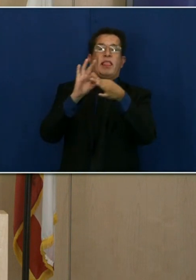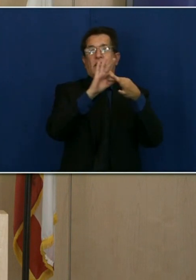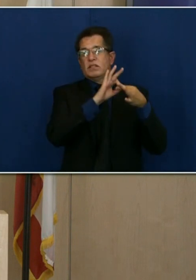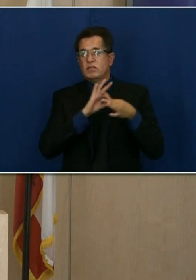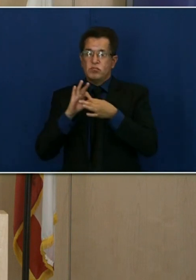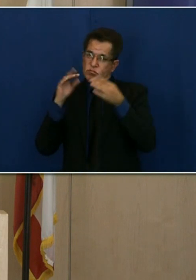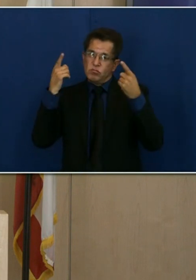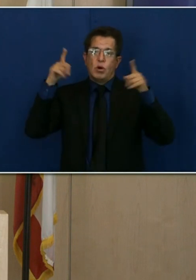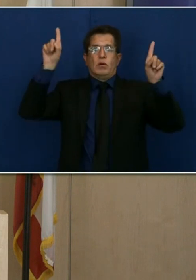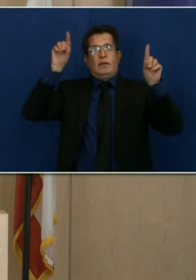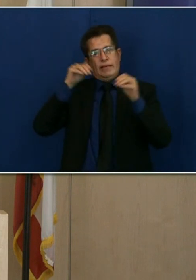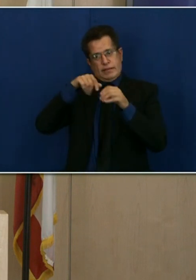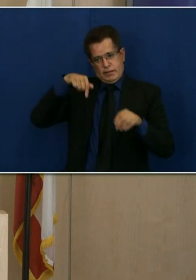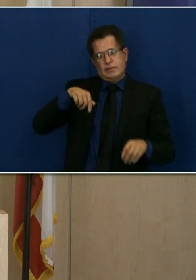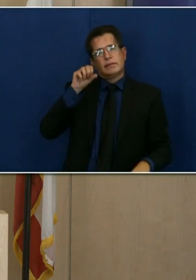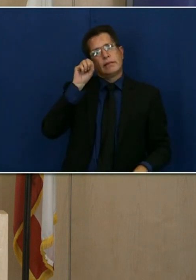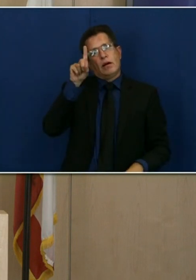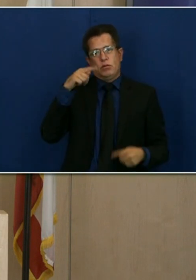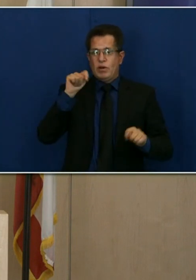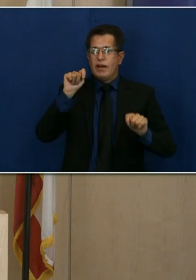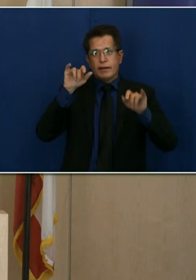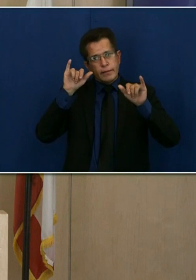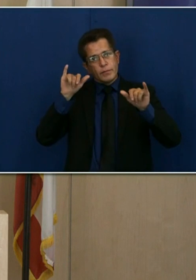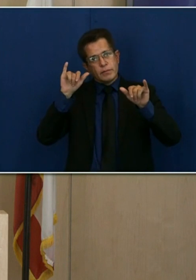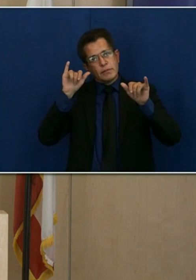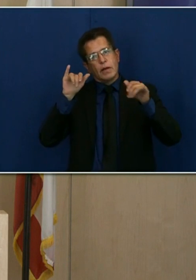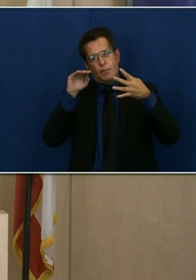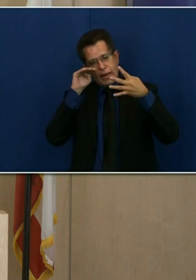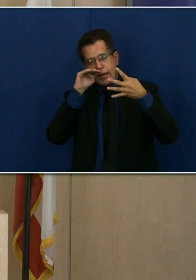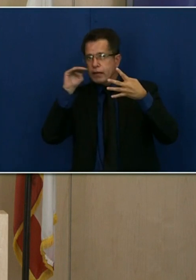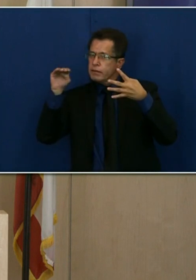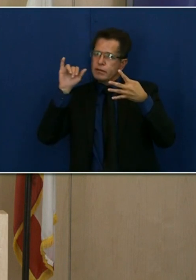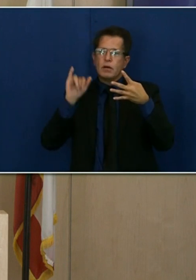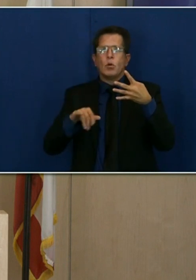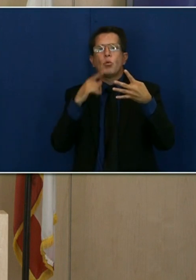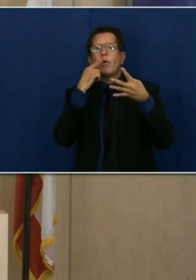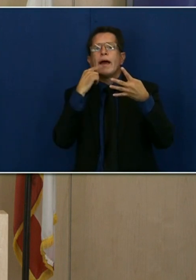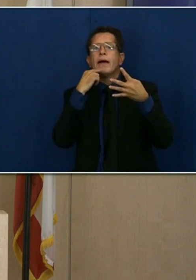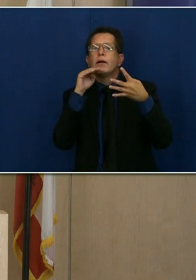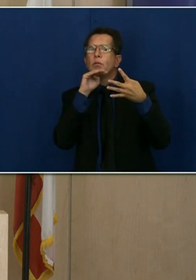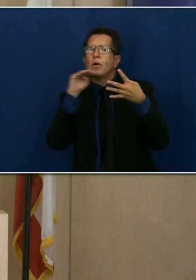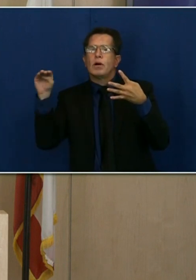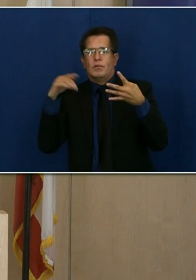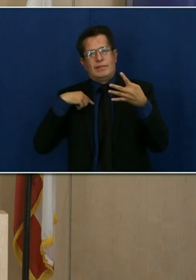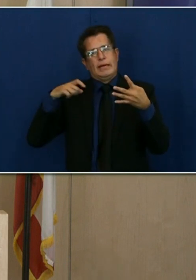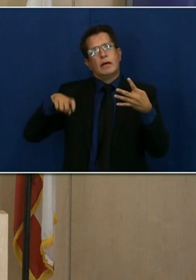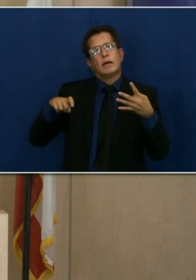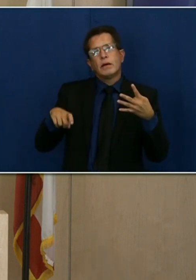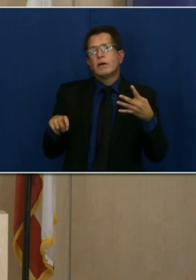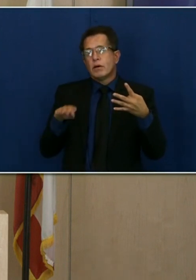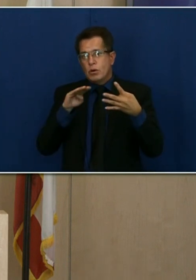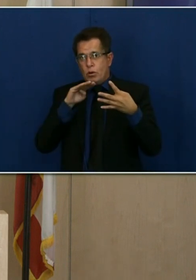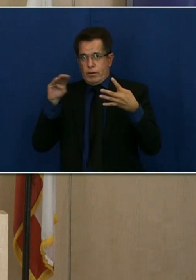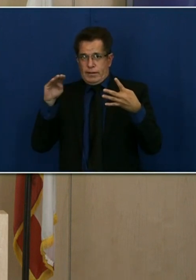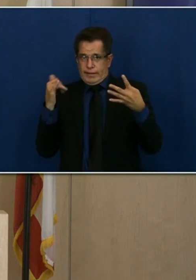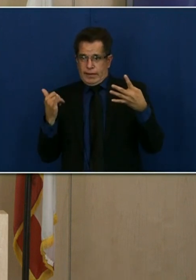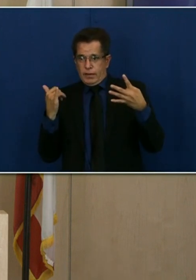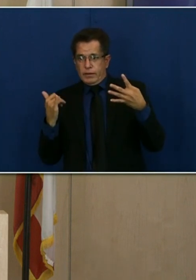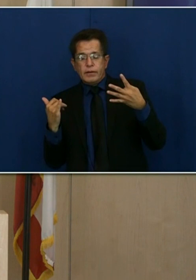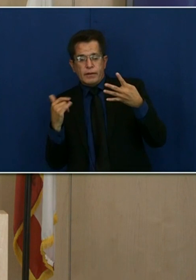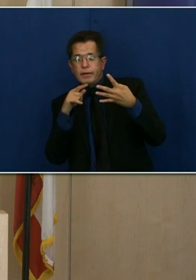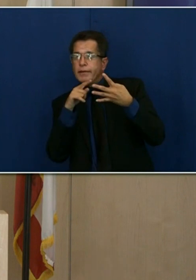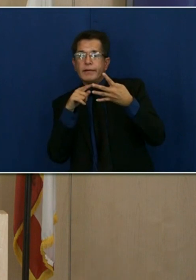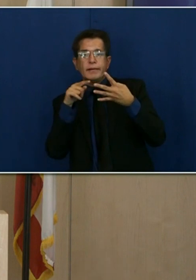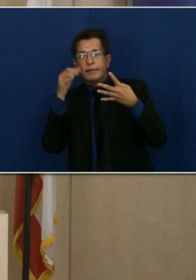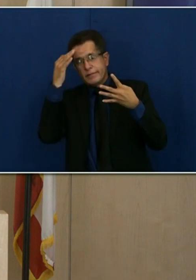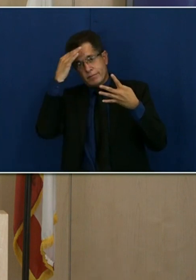Diego County to maintain the red status that we're in right now. Well, we're not in technically, but